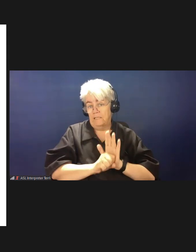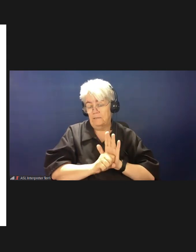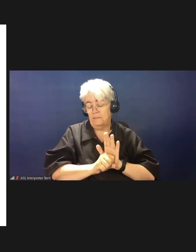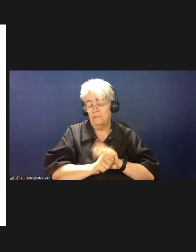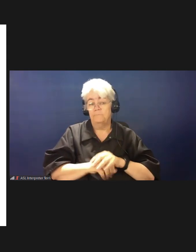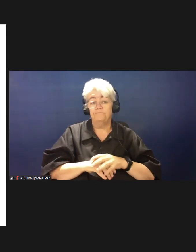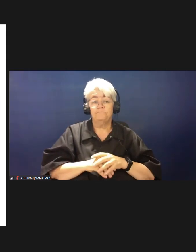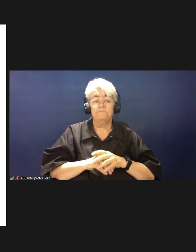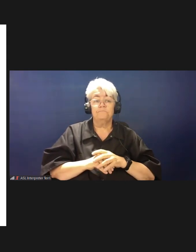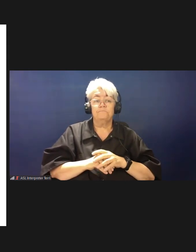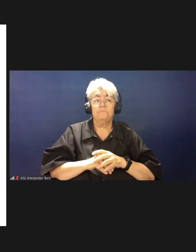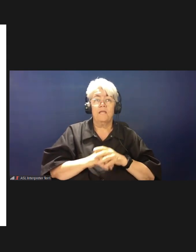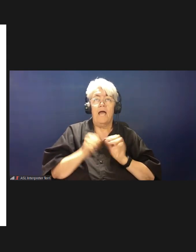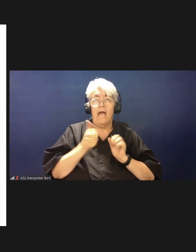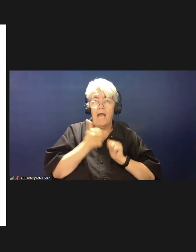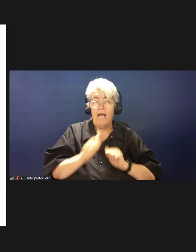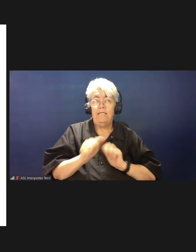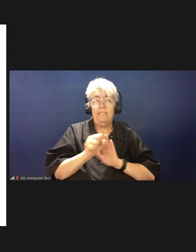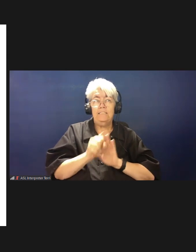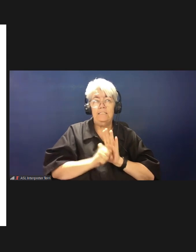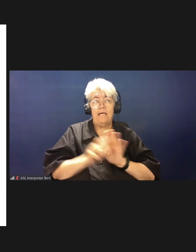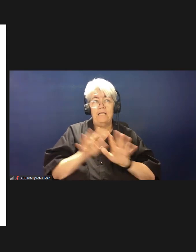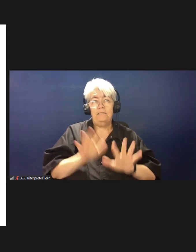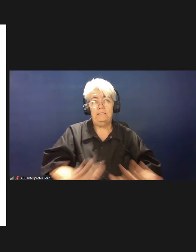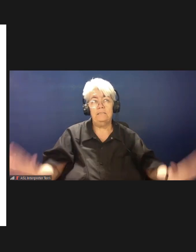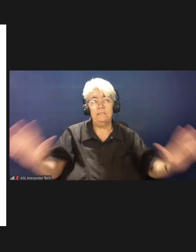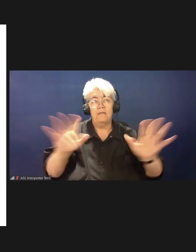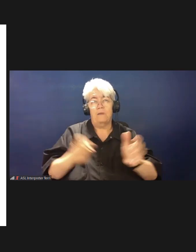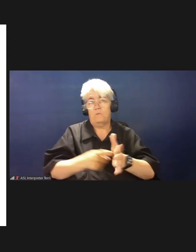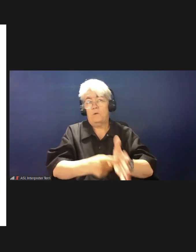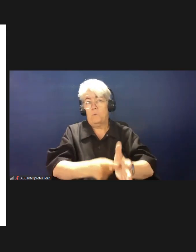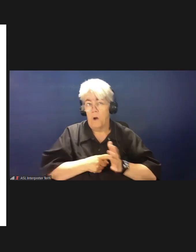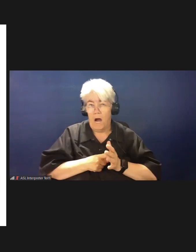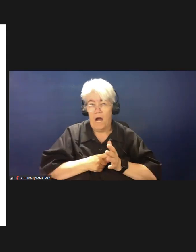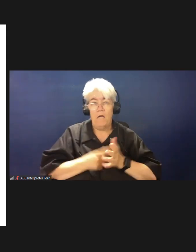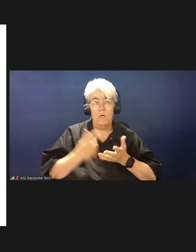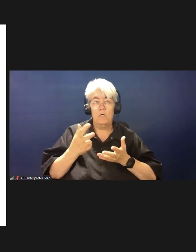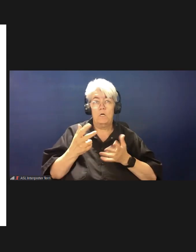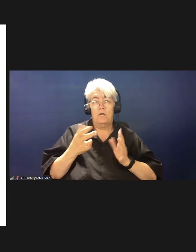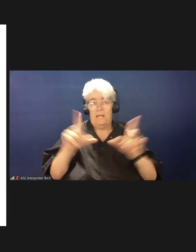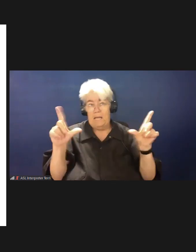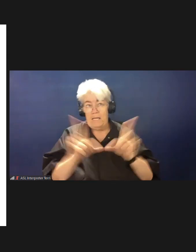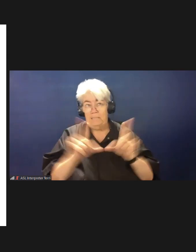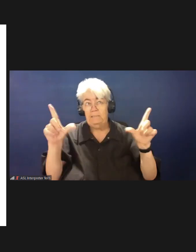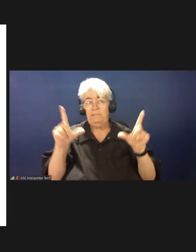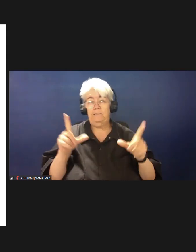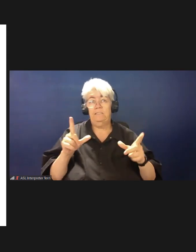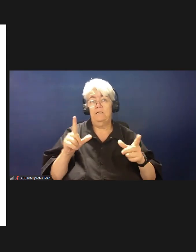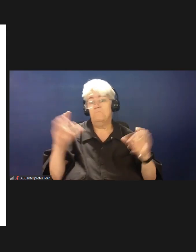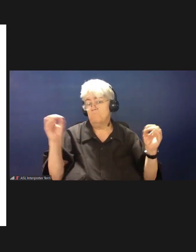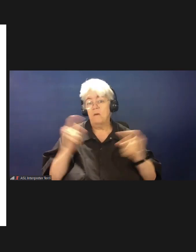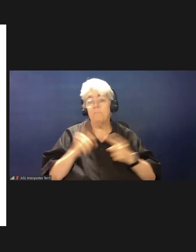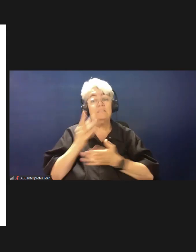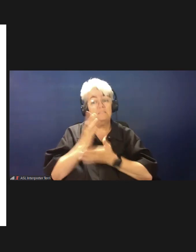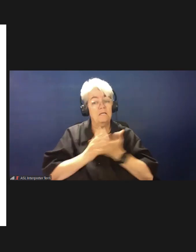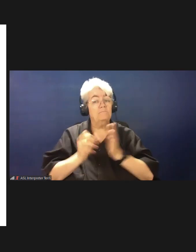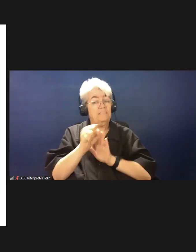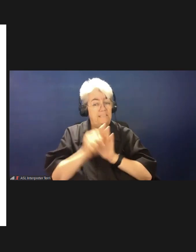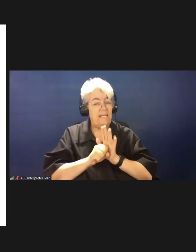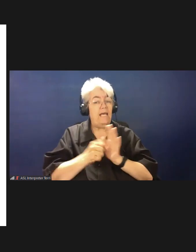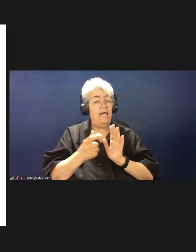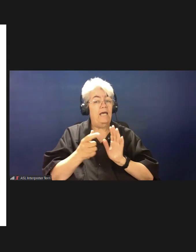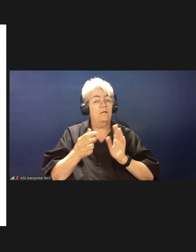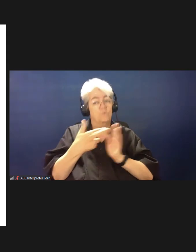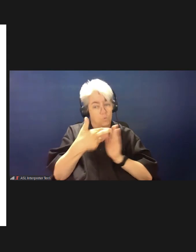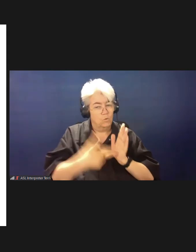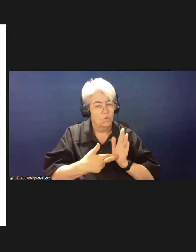know of any states that actually require that, but there are some state guidelines that can influence your practices. So we